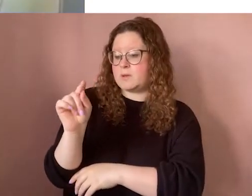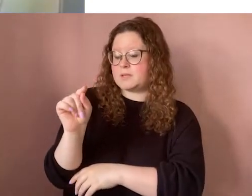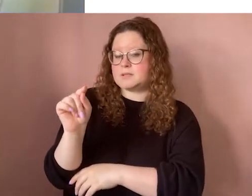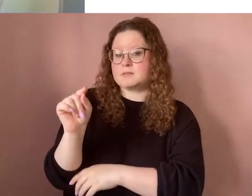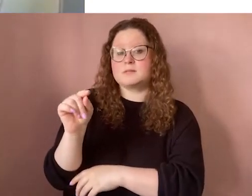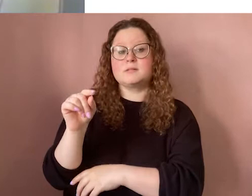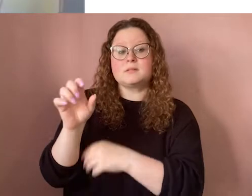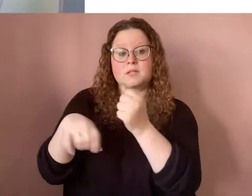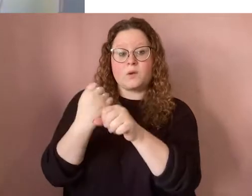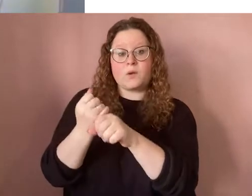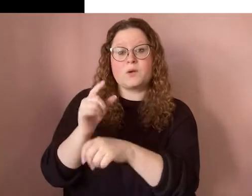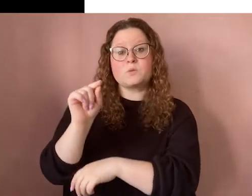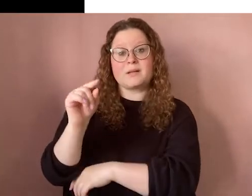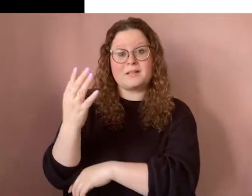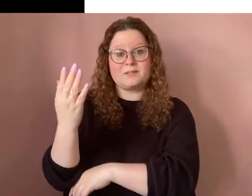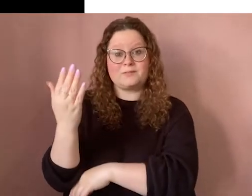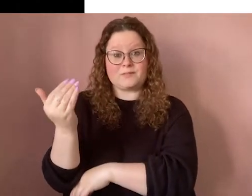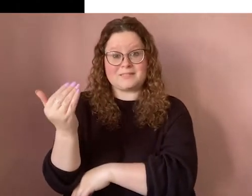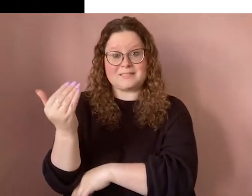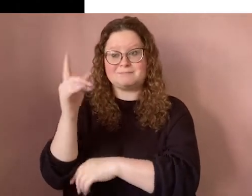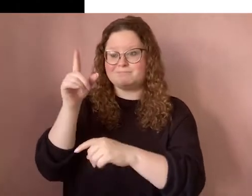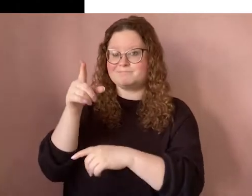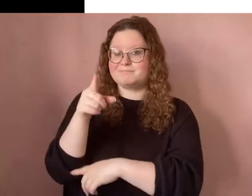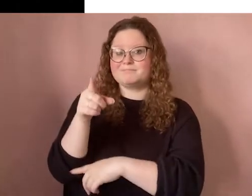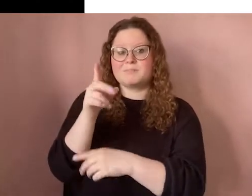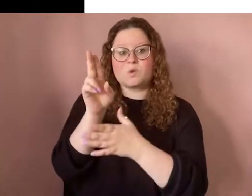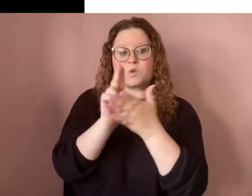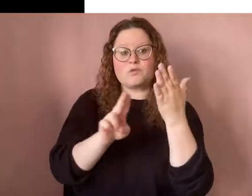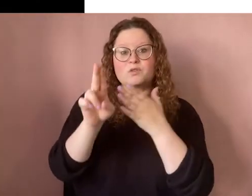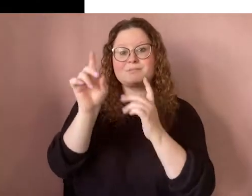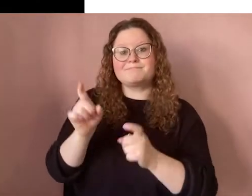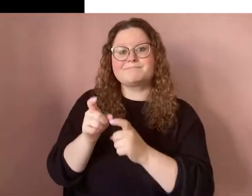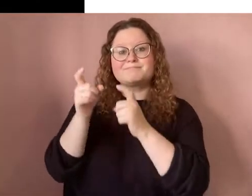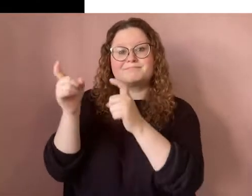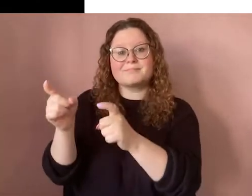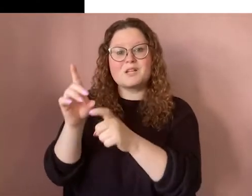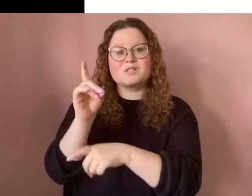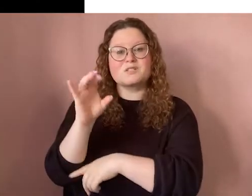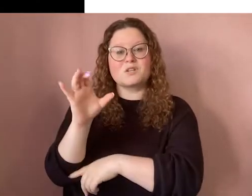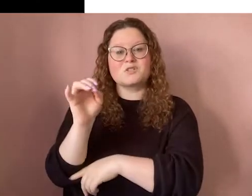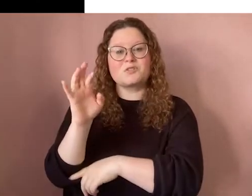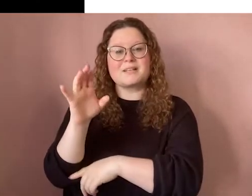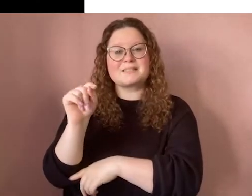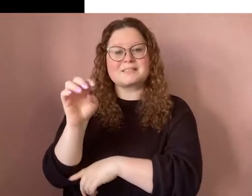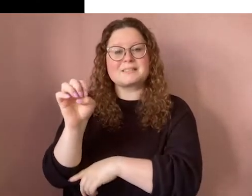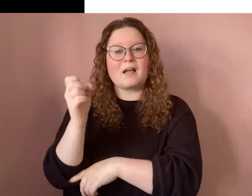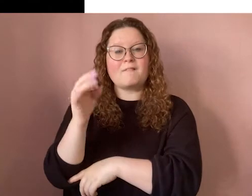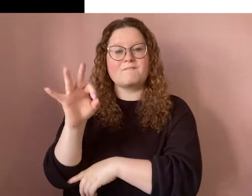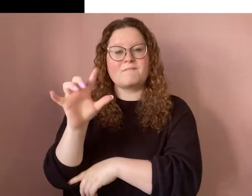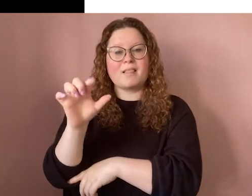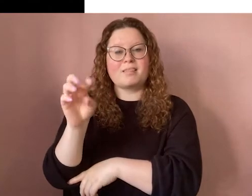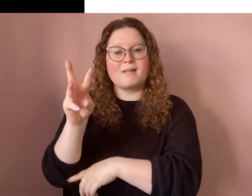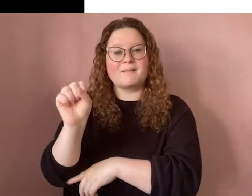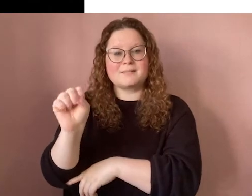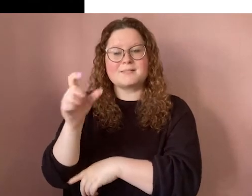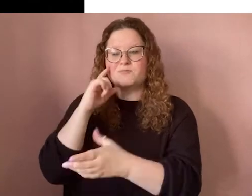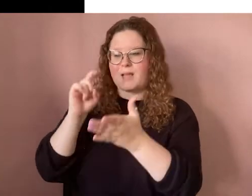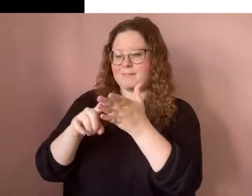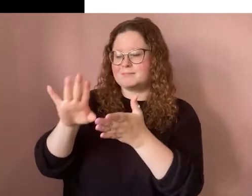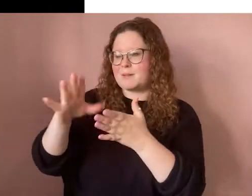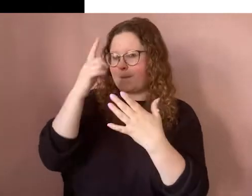McMaster University conferred on Bill an honorary doctorate of laws, its highest recognition for his work in the mental health field